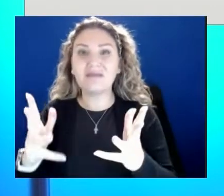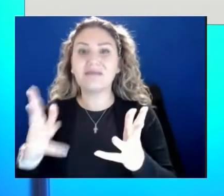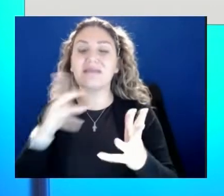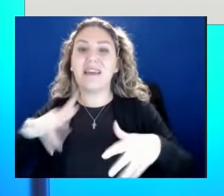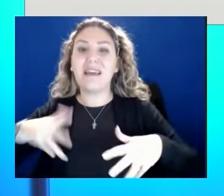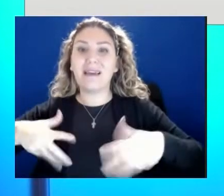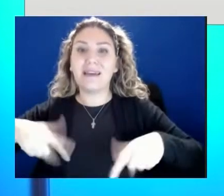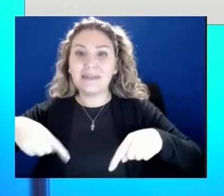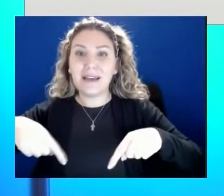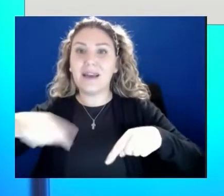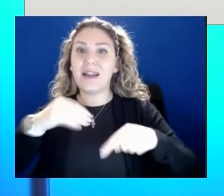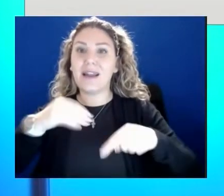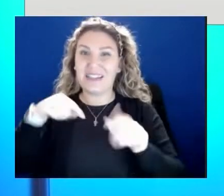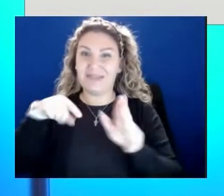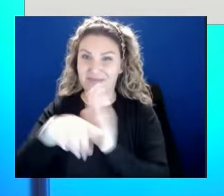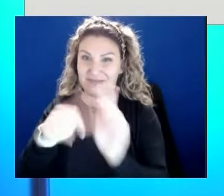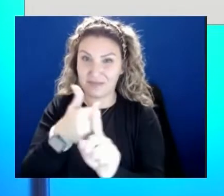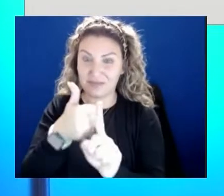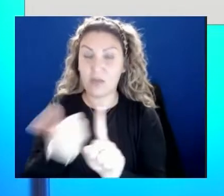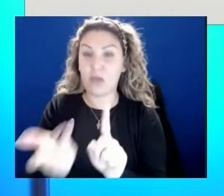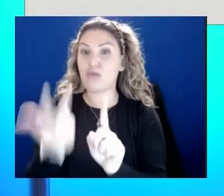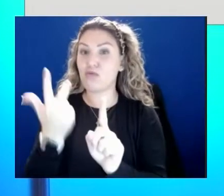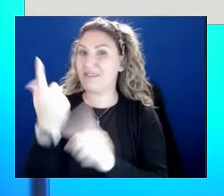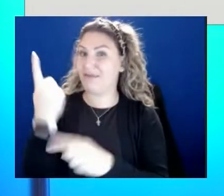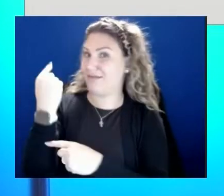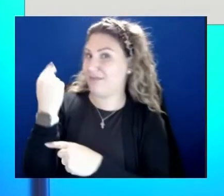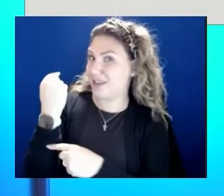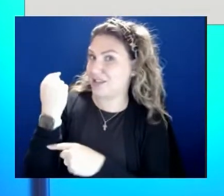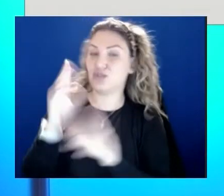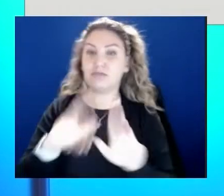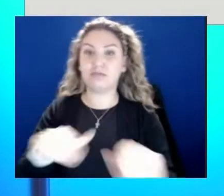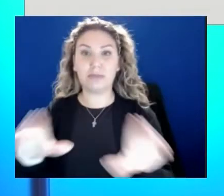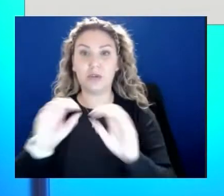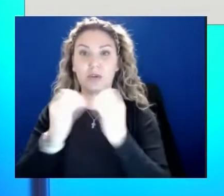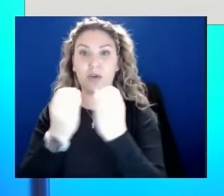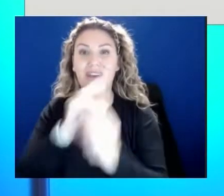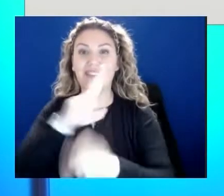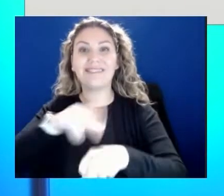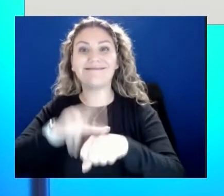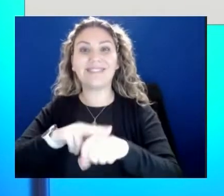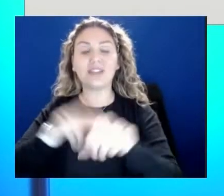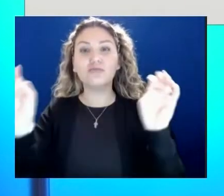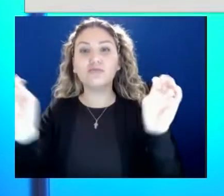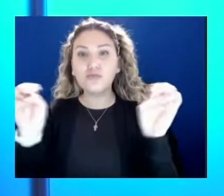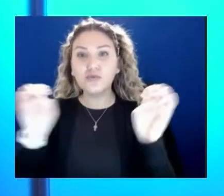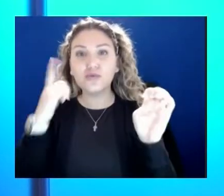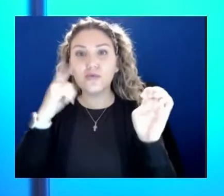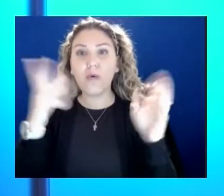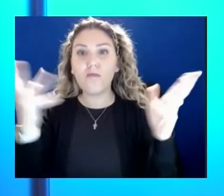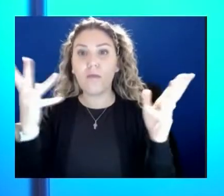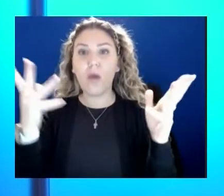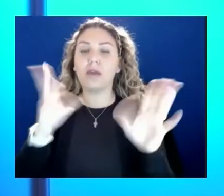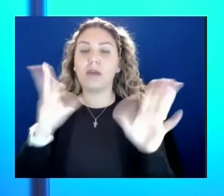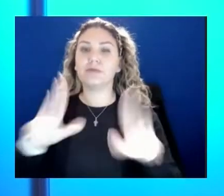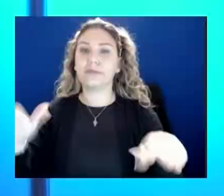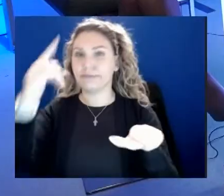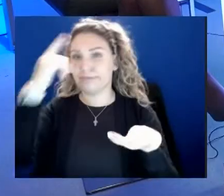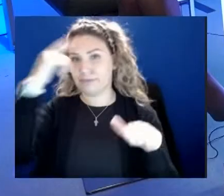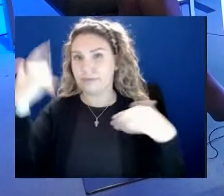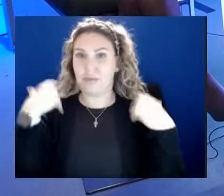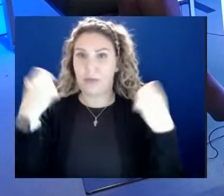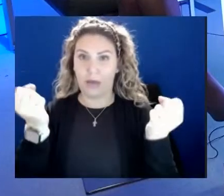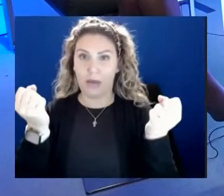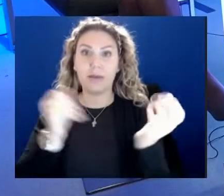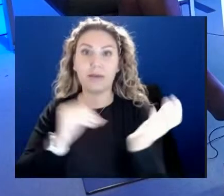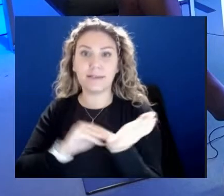3 leading pediatric organizations declared a national emergency for children's mental health. Dr. Johnson,